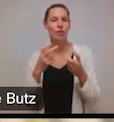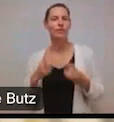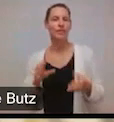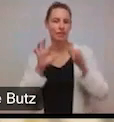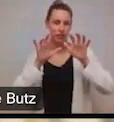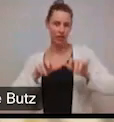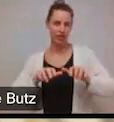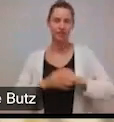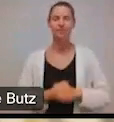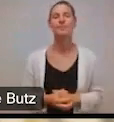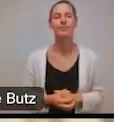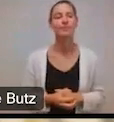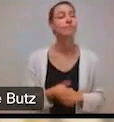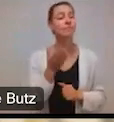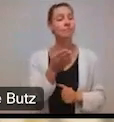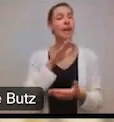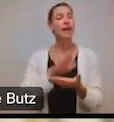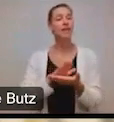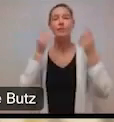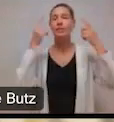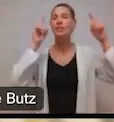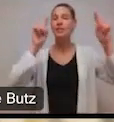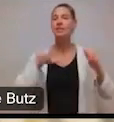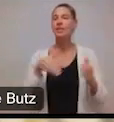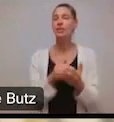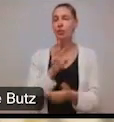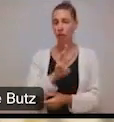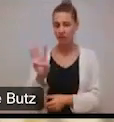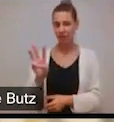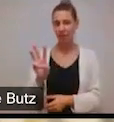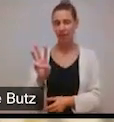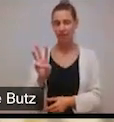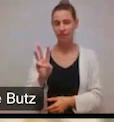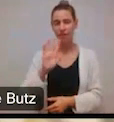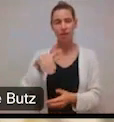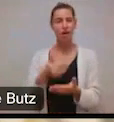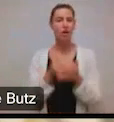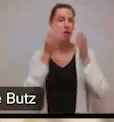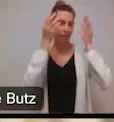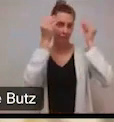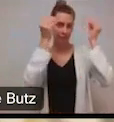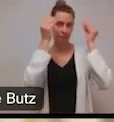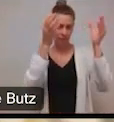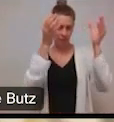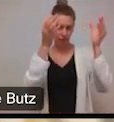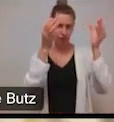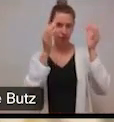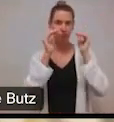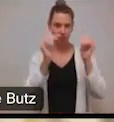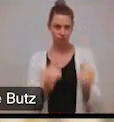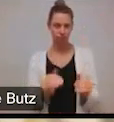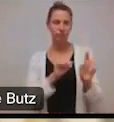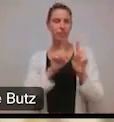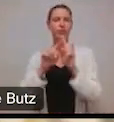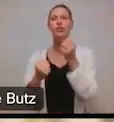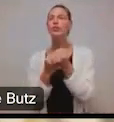So just a reminder, that's the Academic Success Center's website and all the information that we have, supports and services available